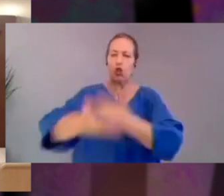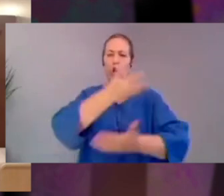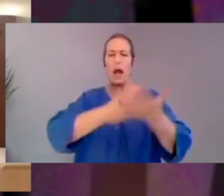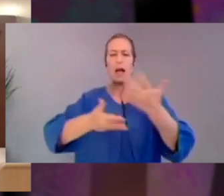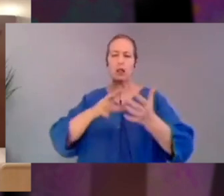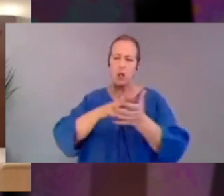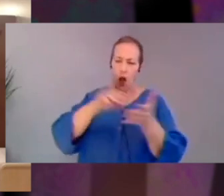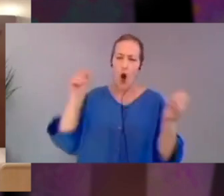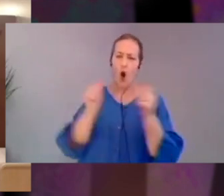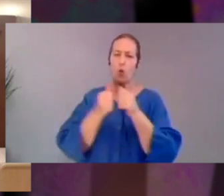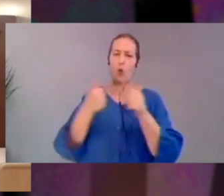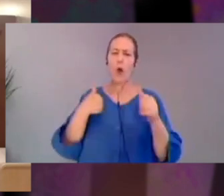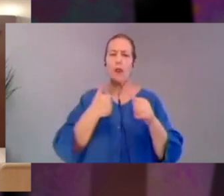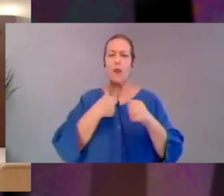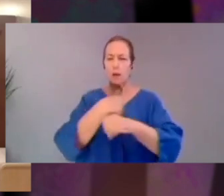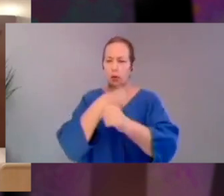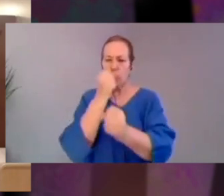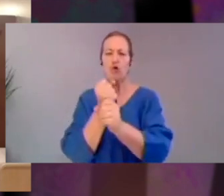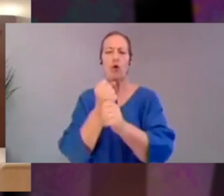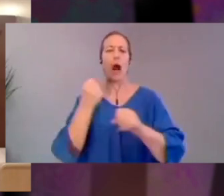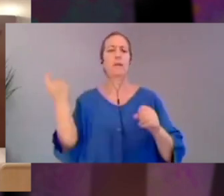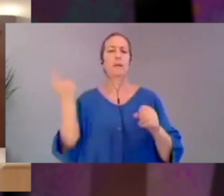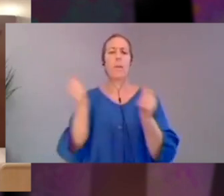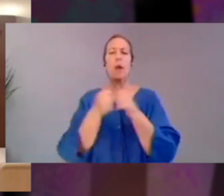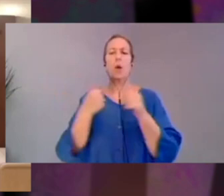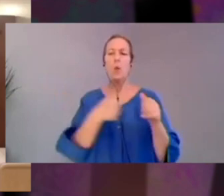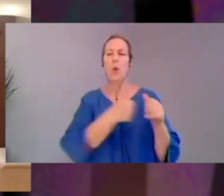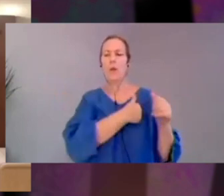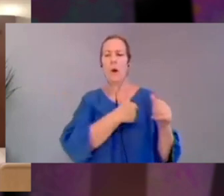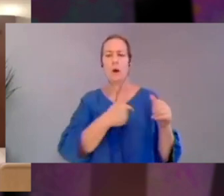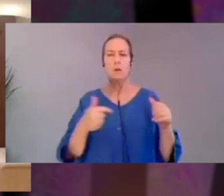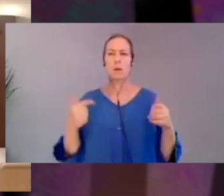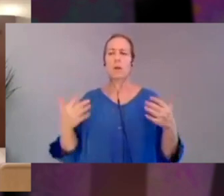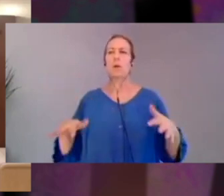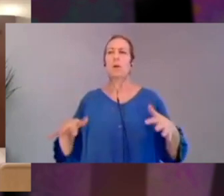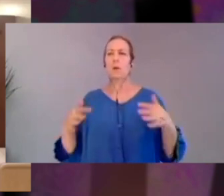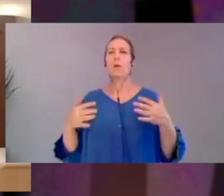with us, make something with us. And